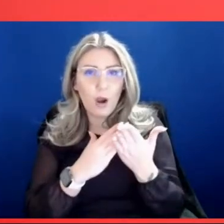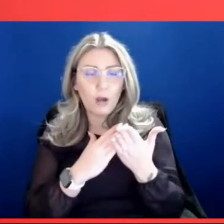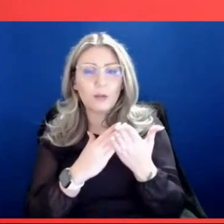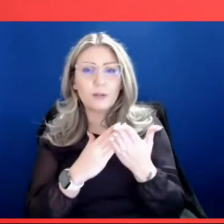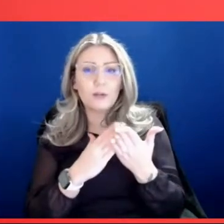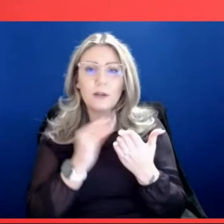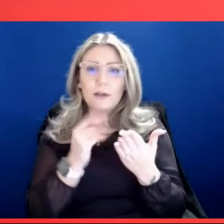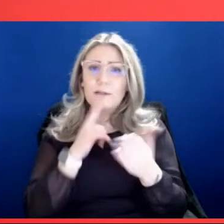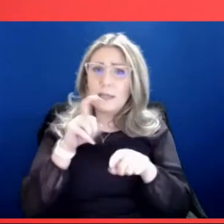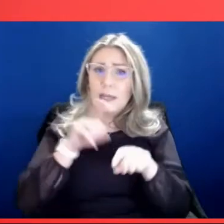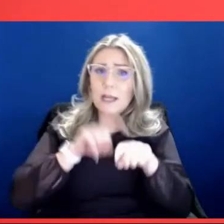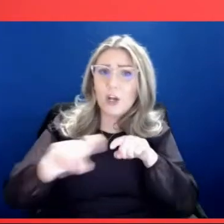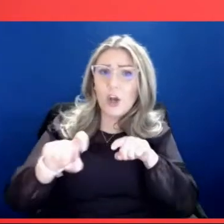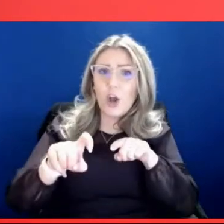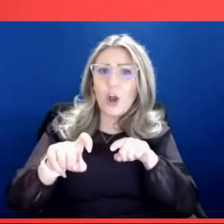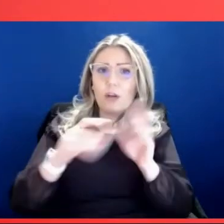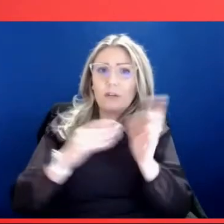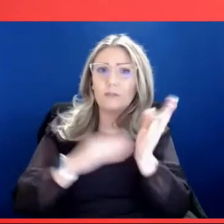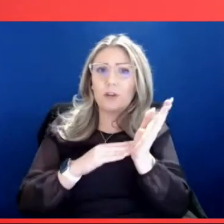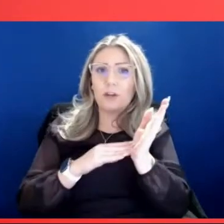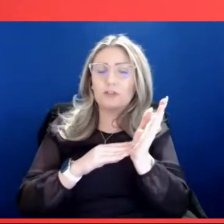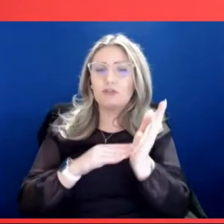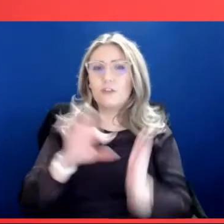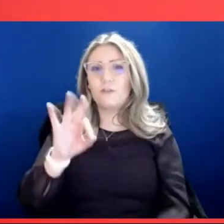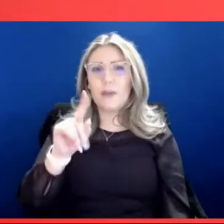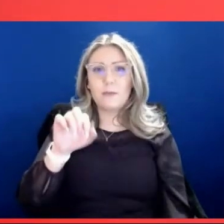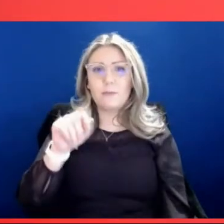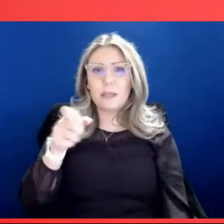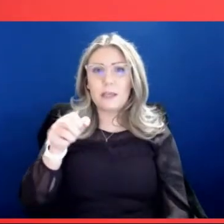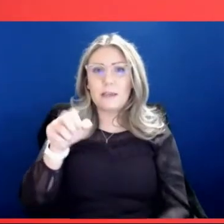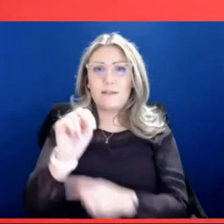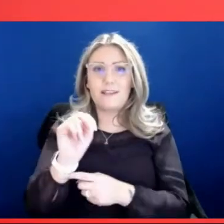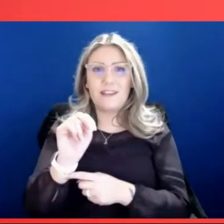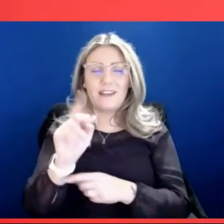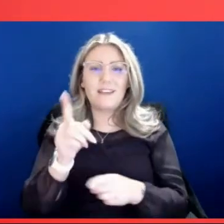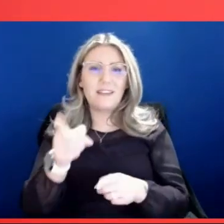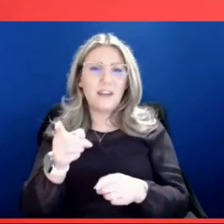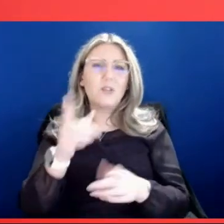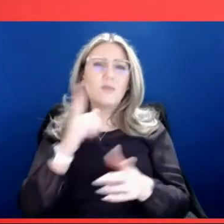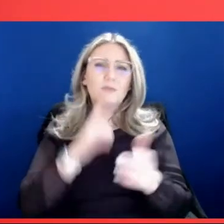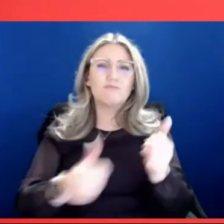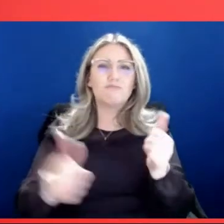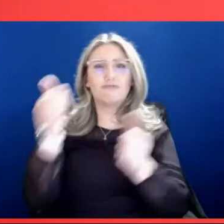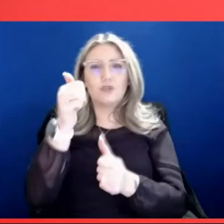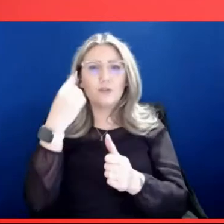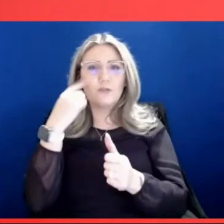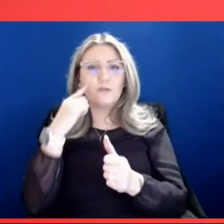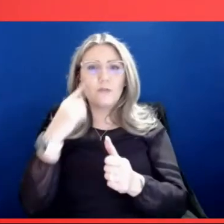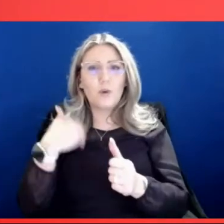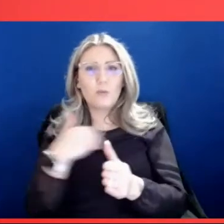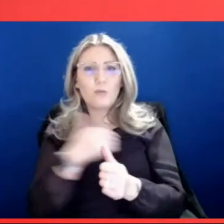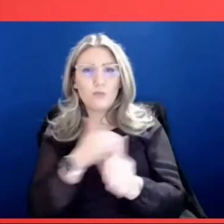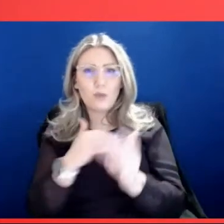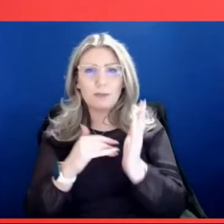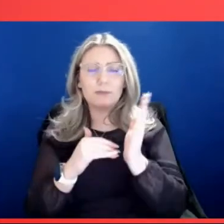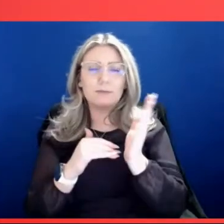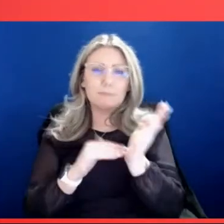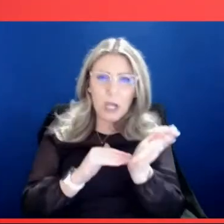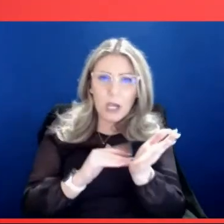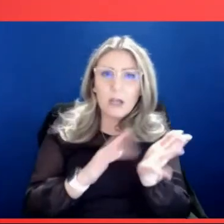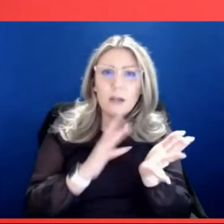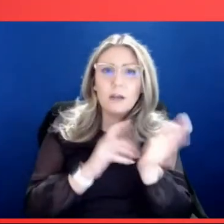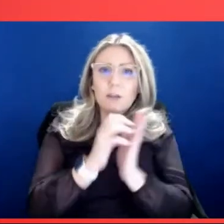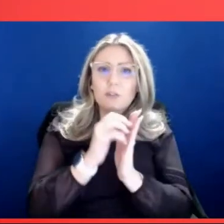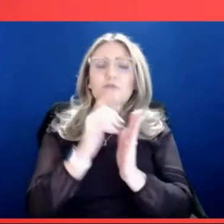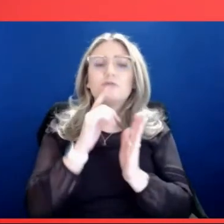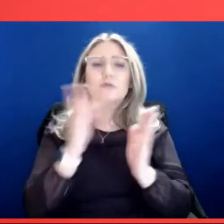called Dr. Carol Fabian, who was the mainstay of the breast oncology program here for years. She's still active